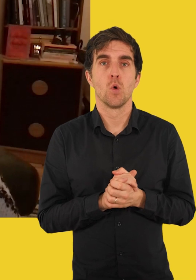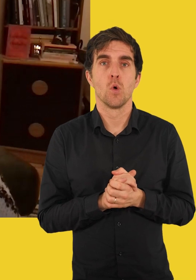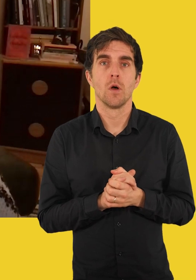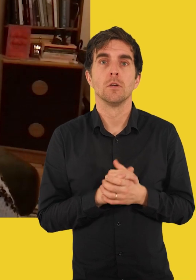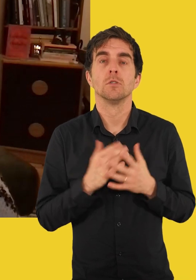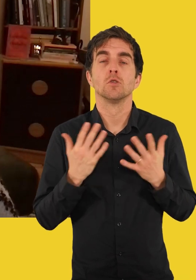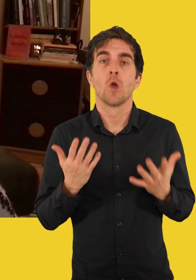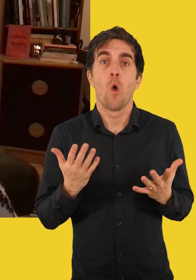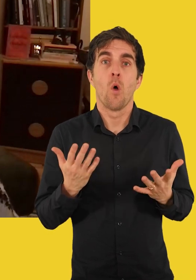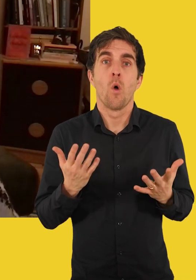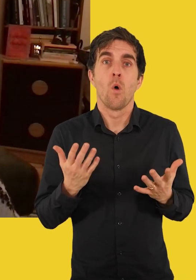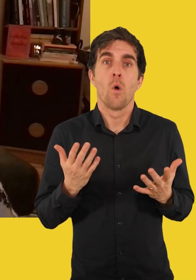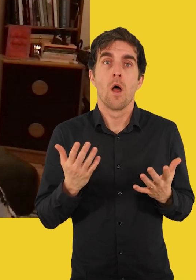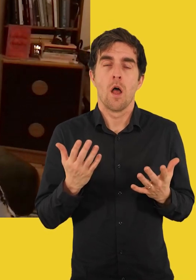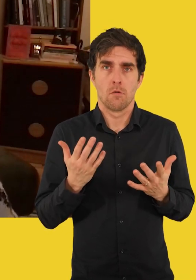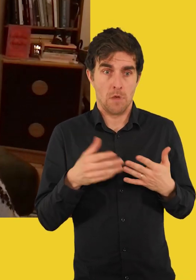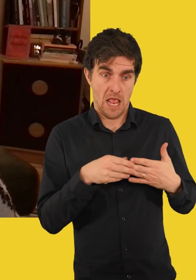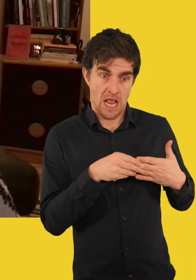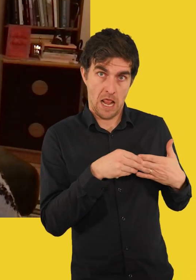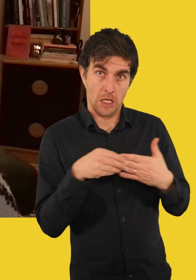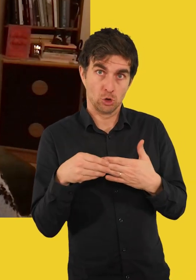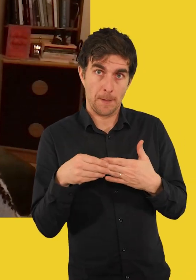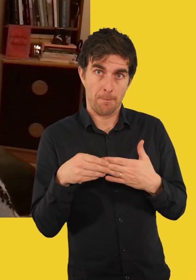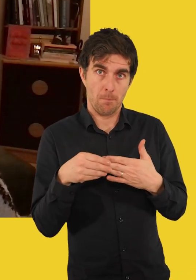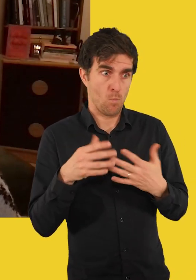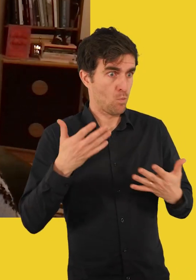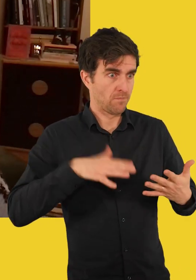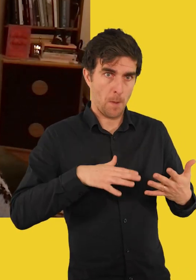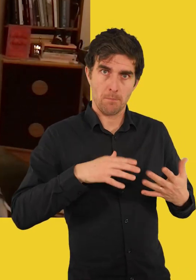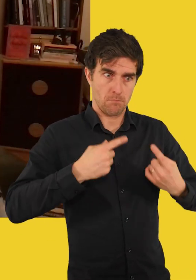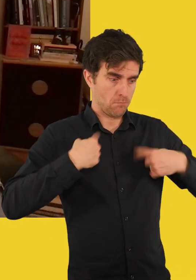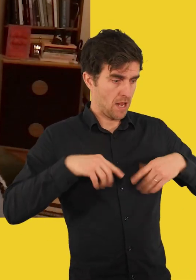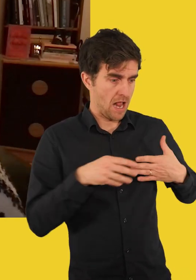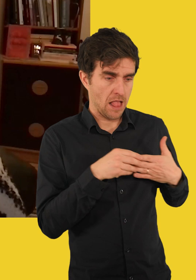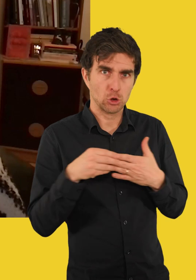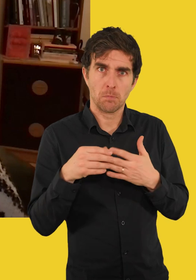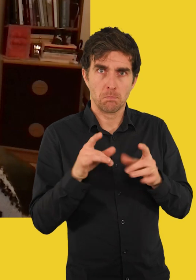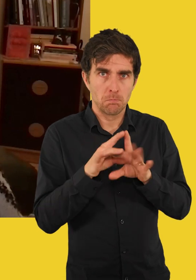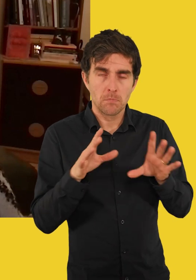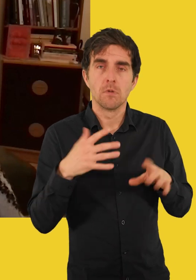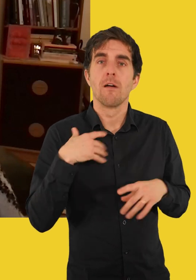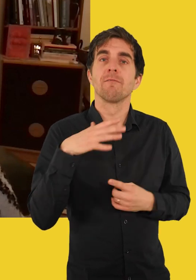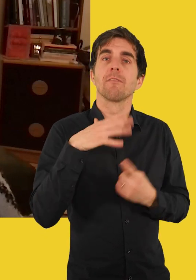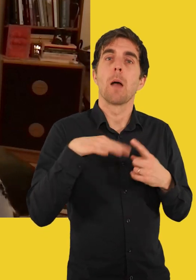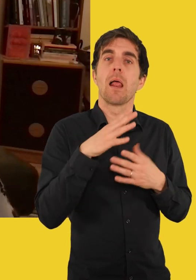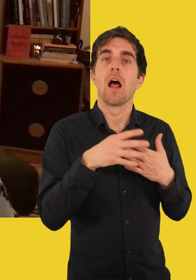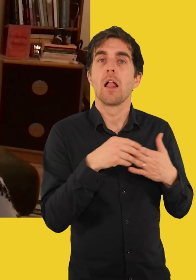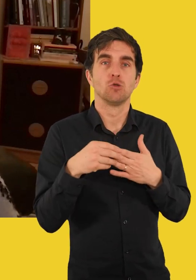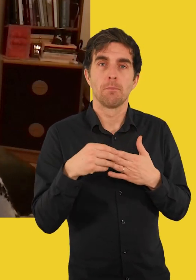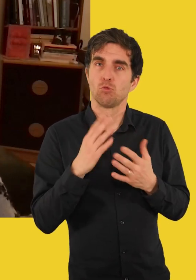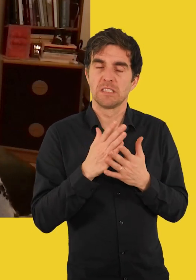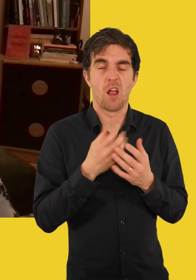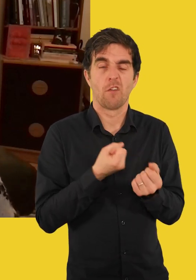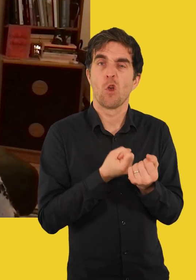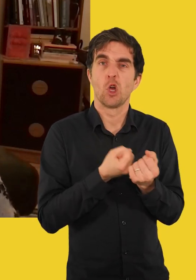think, when we're thinking about like, where does leadership come from? Like our leadership, my family's leadership came from advocacy, and